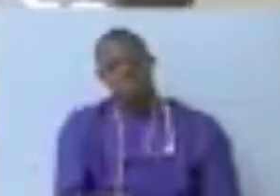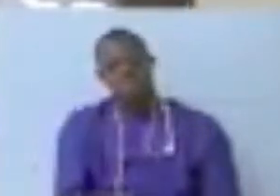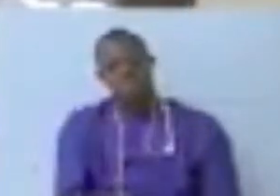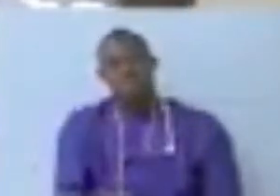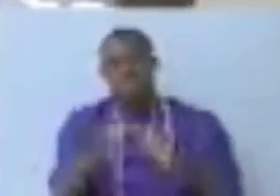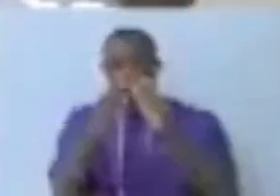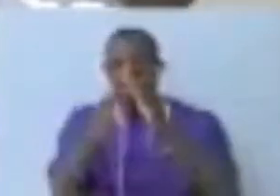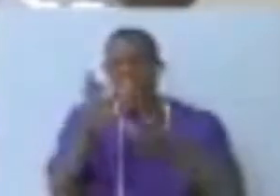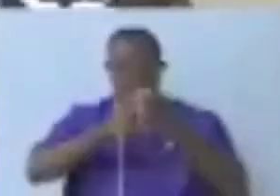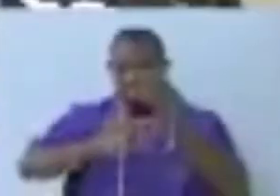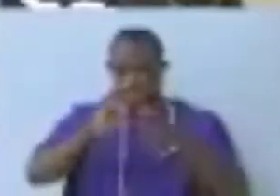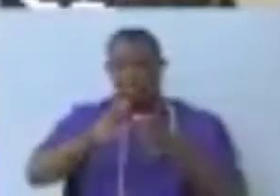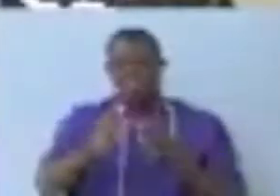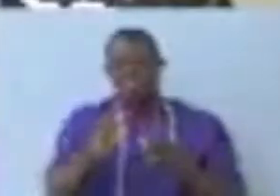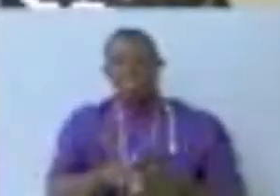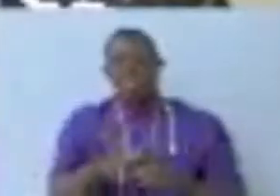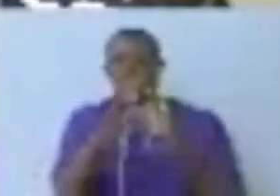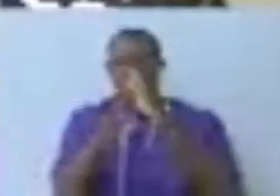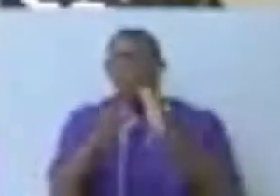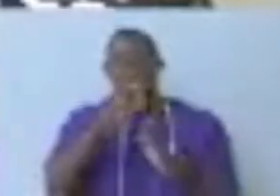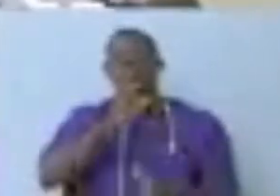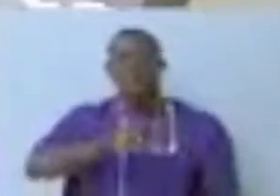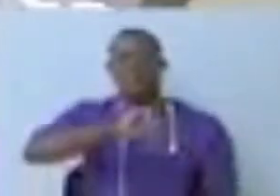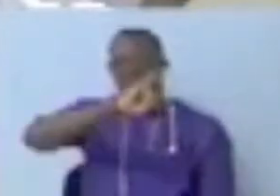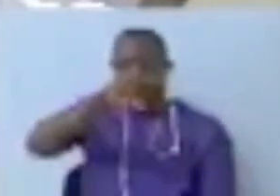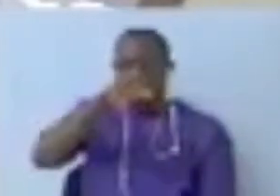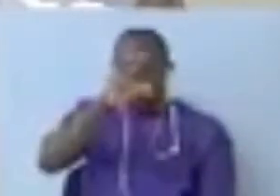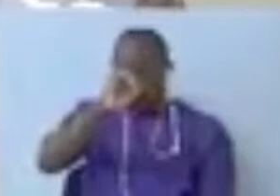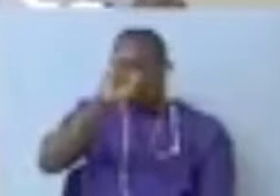Quote again. Quoting Mr. Jobarteh.